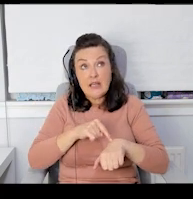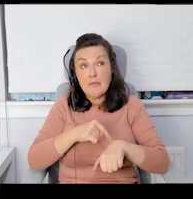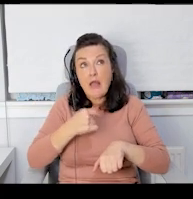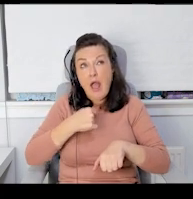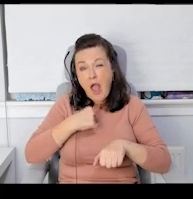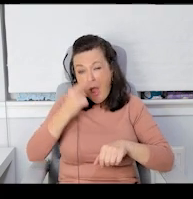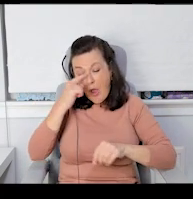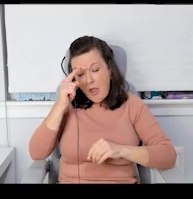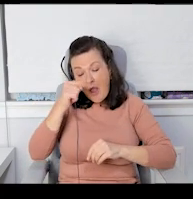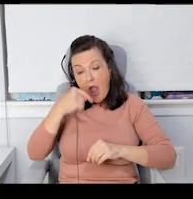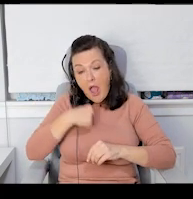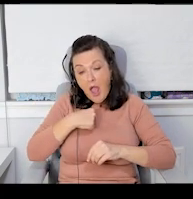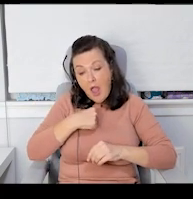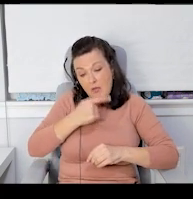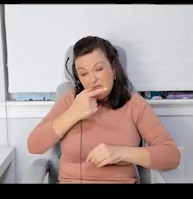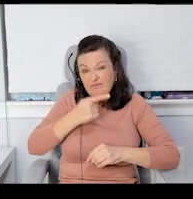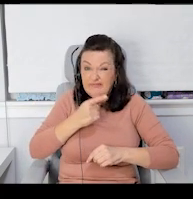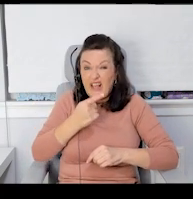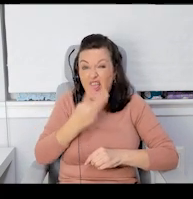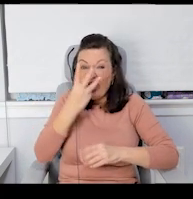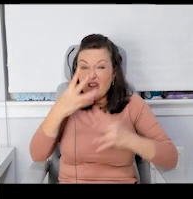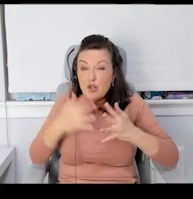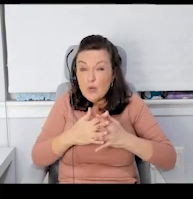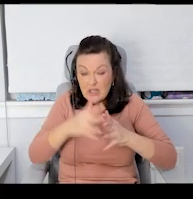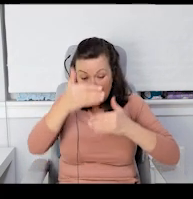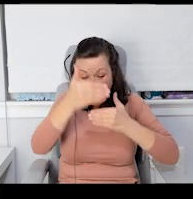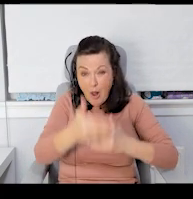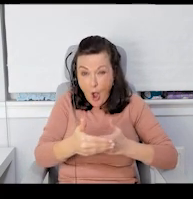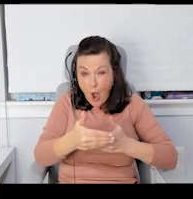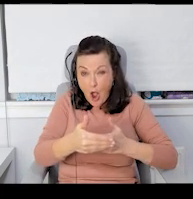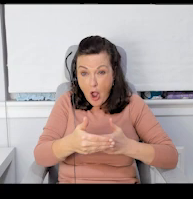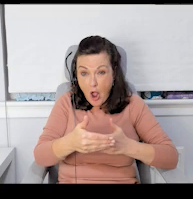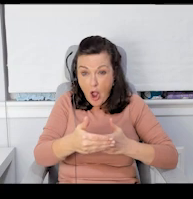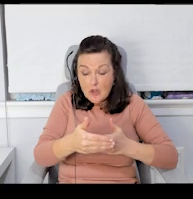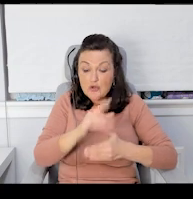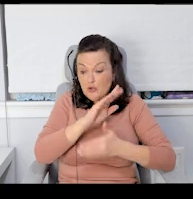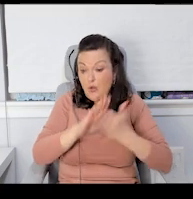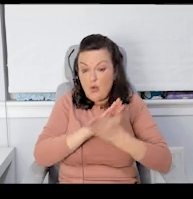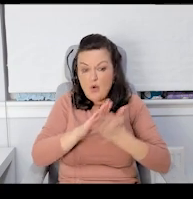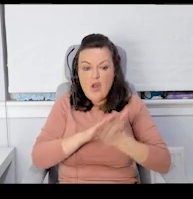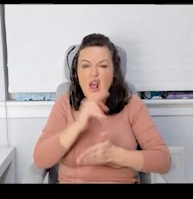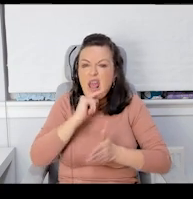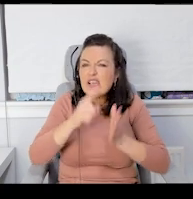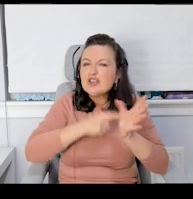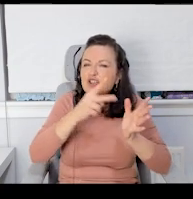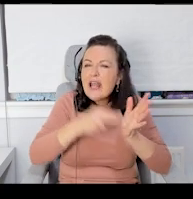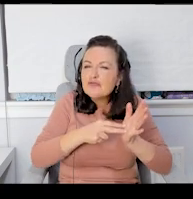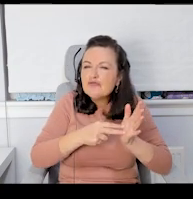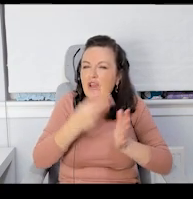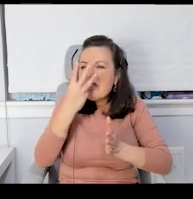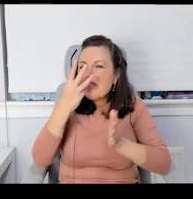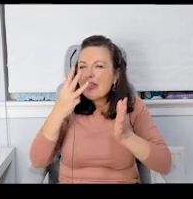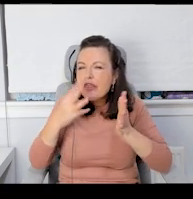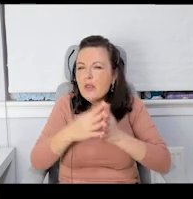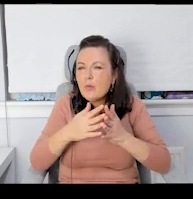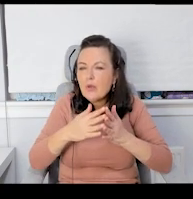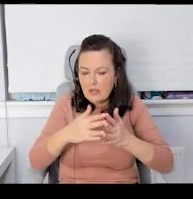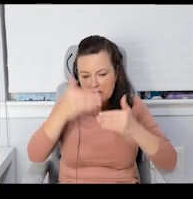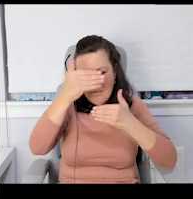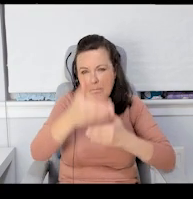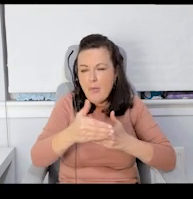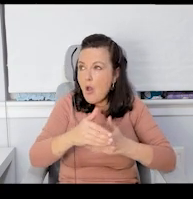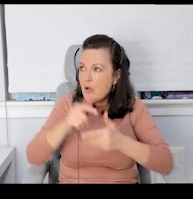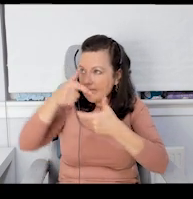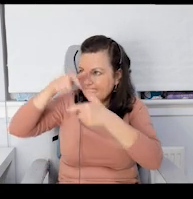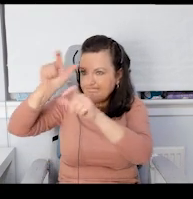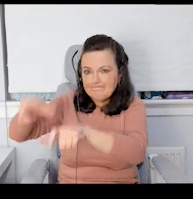about 3 weeks every 3 months. So there was like a January, a May, and then a September. However, it worked in the curriculum. So that's